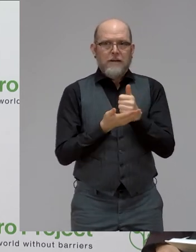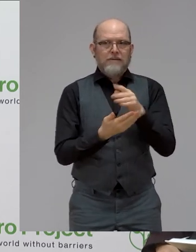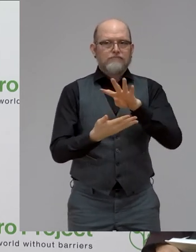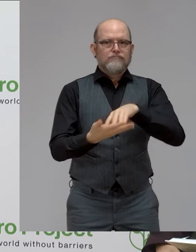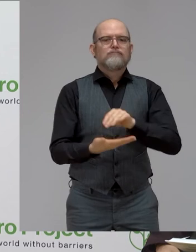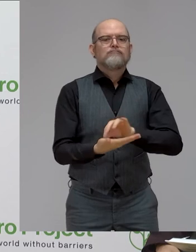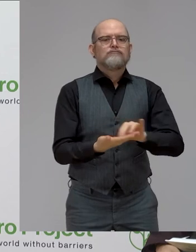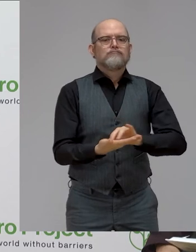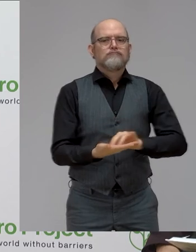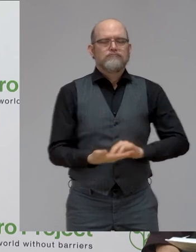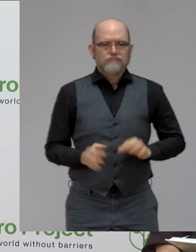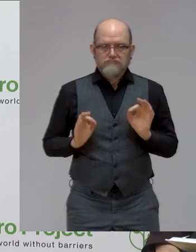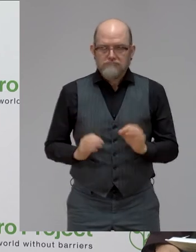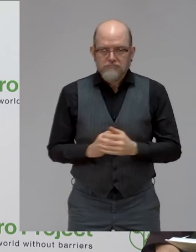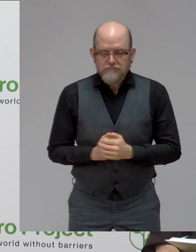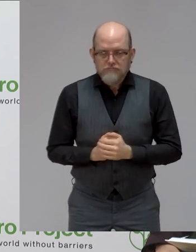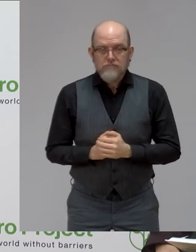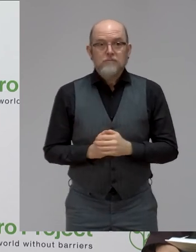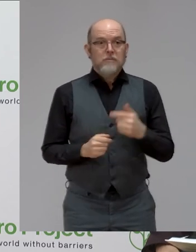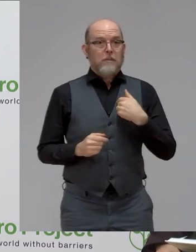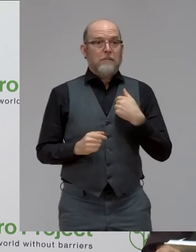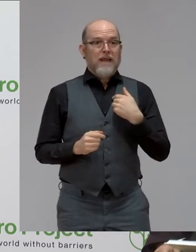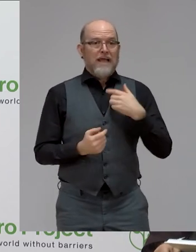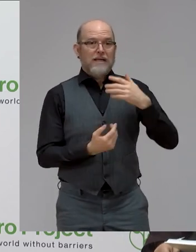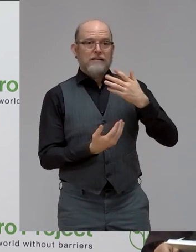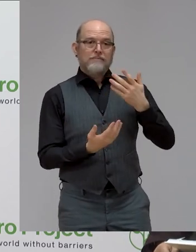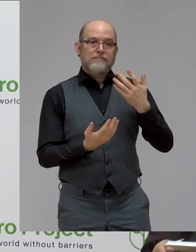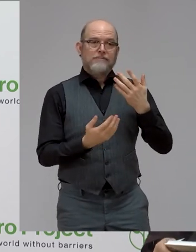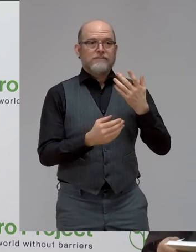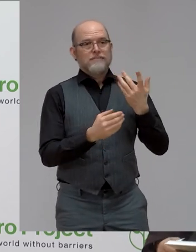All my seminars, working exercises,